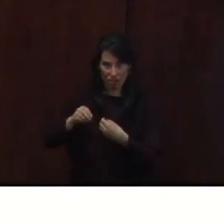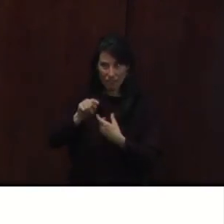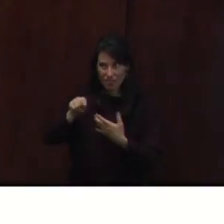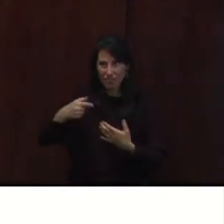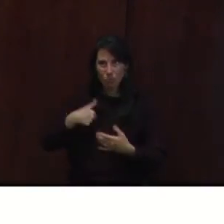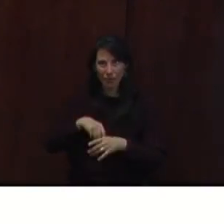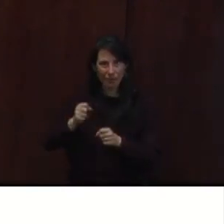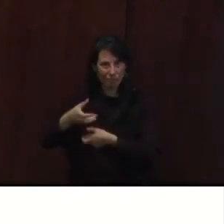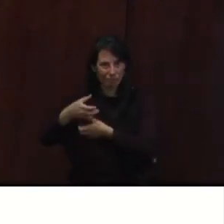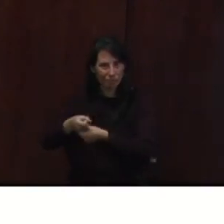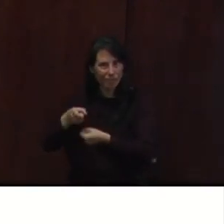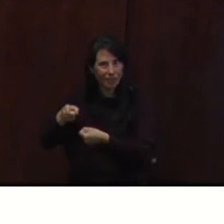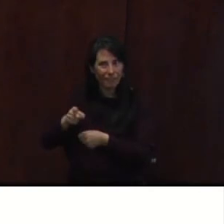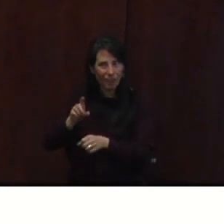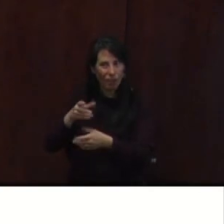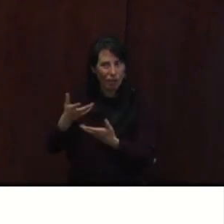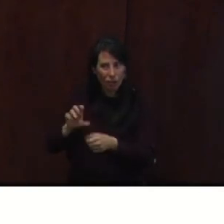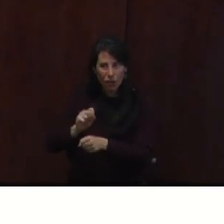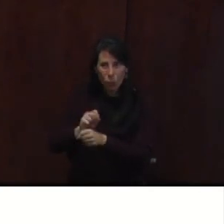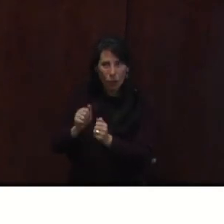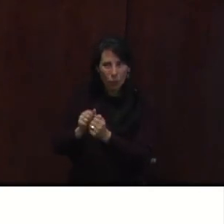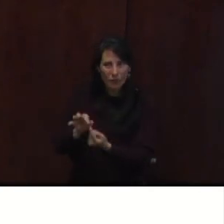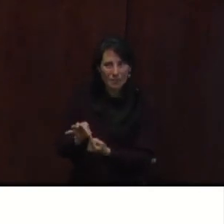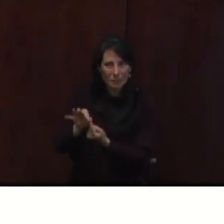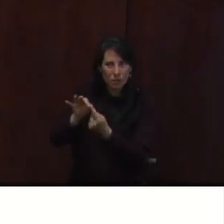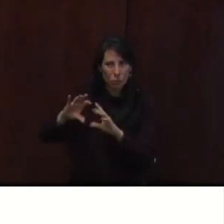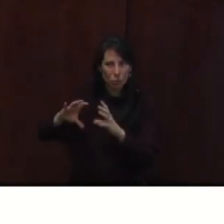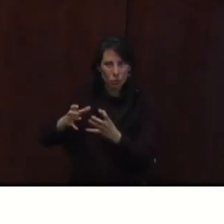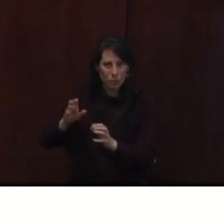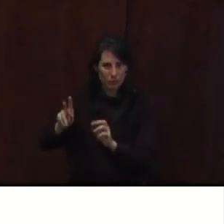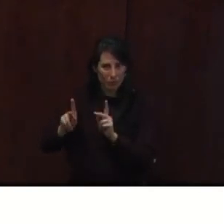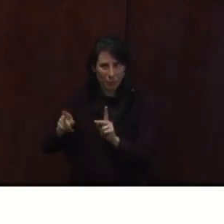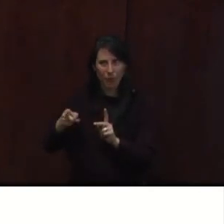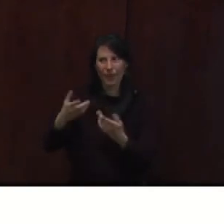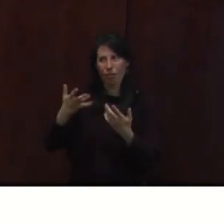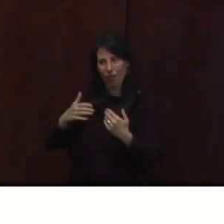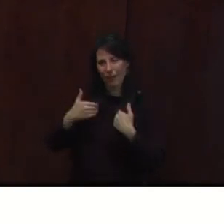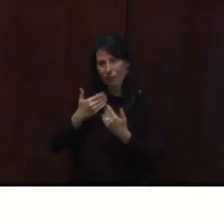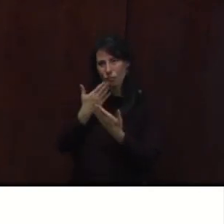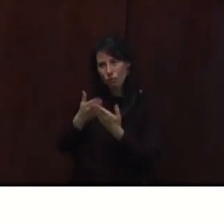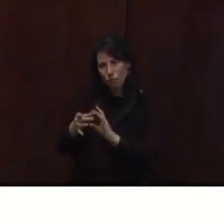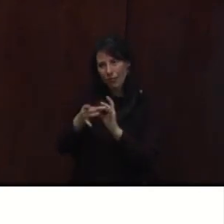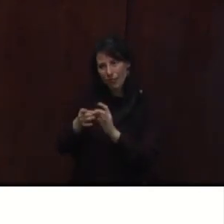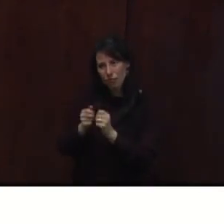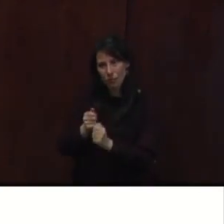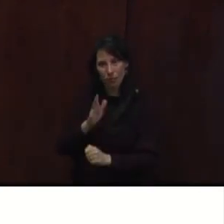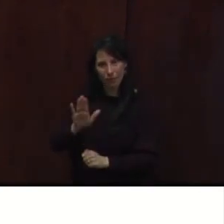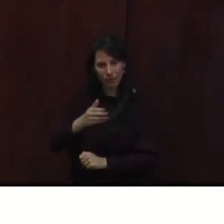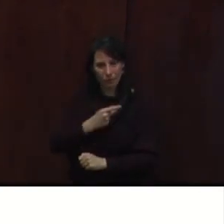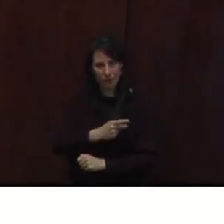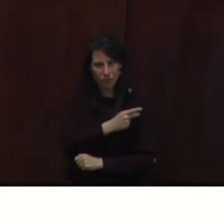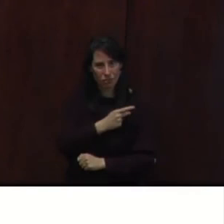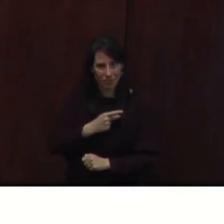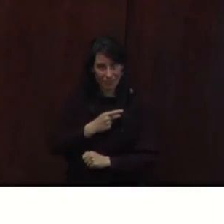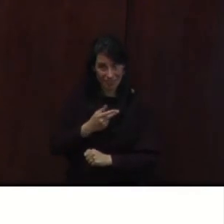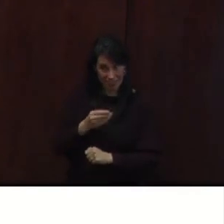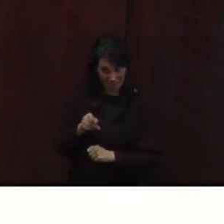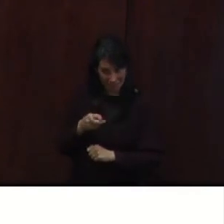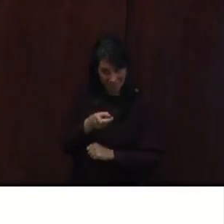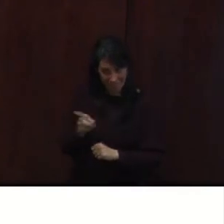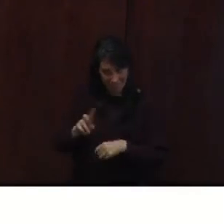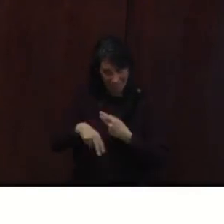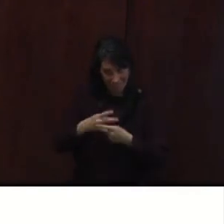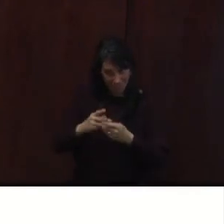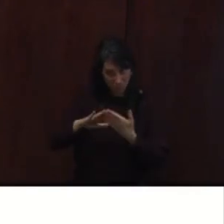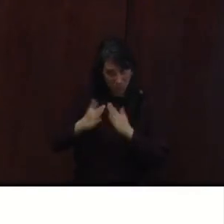unique populations or specified groups in the community, and they have those established relationships. And with those communities, because of those